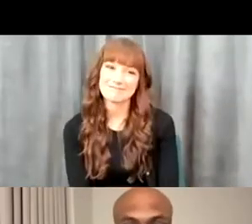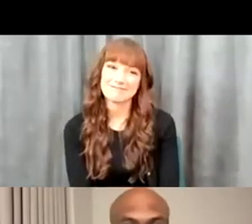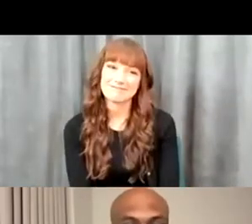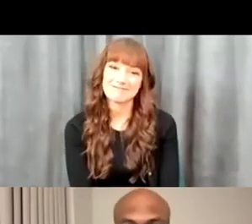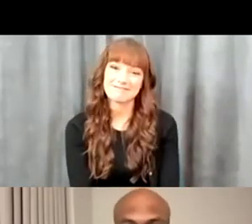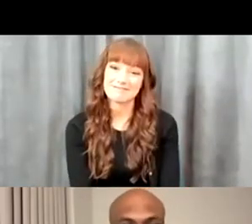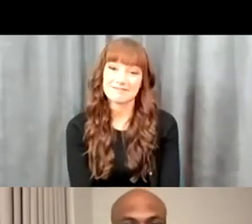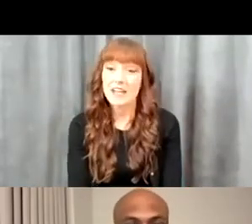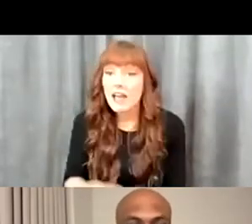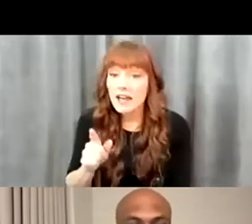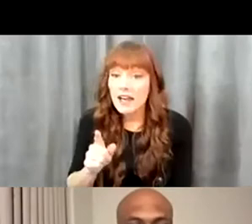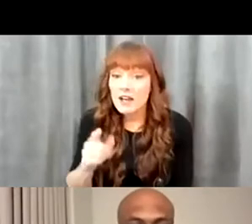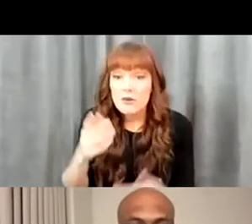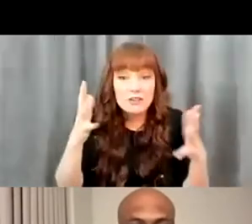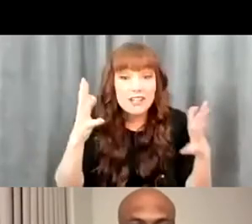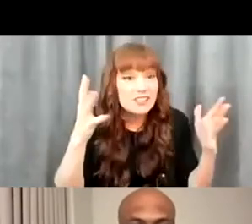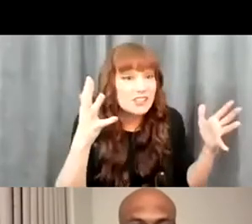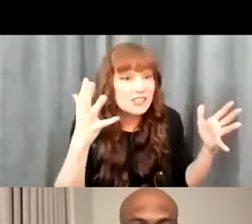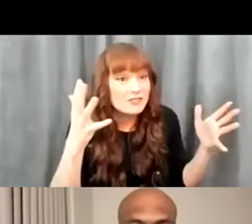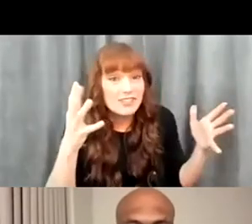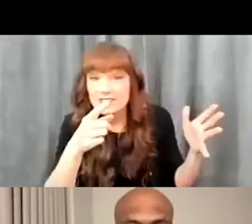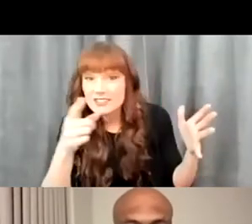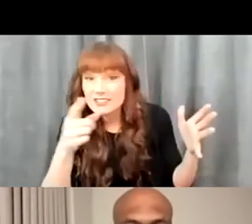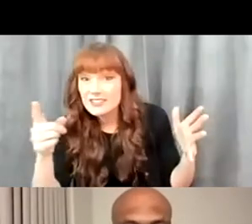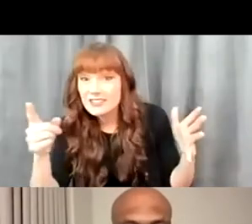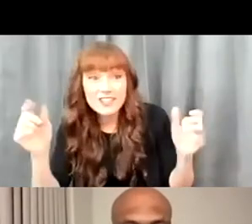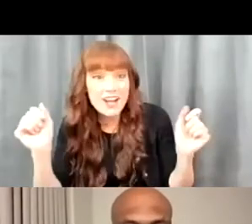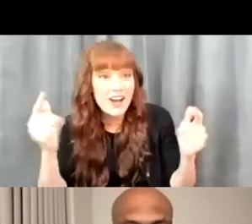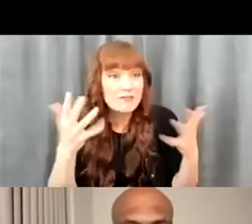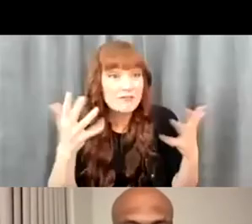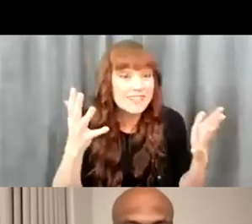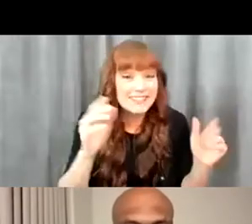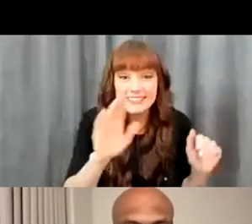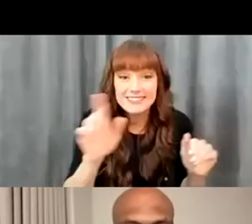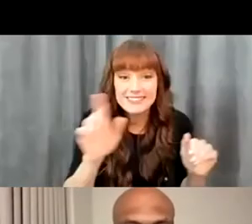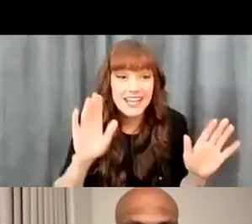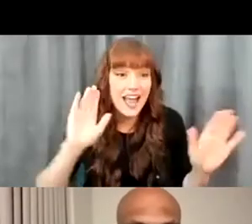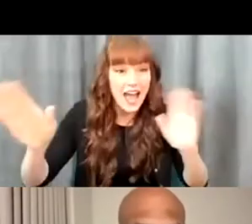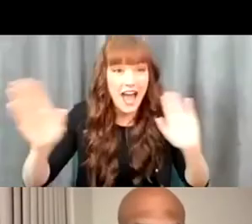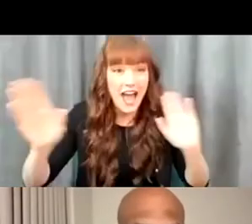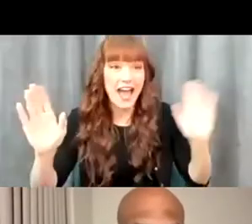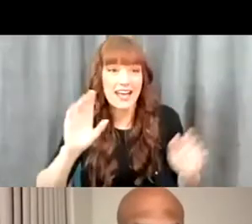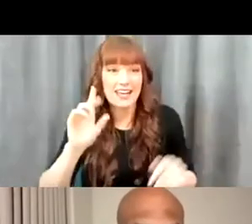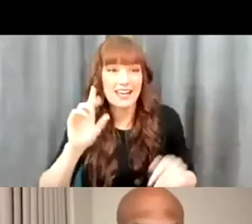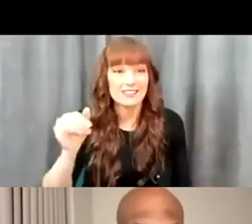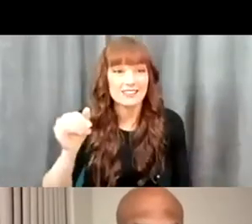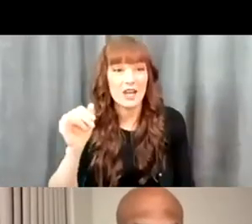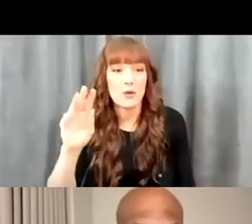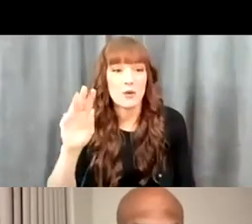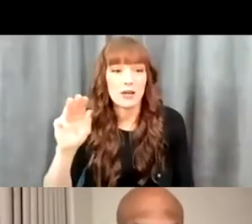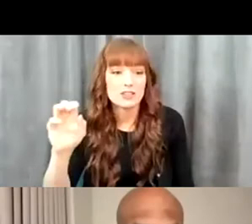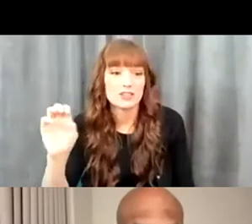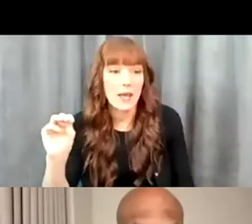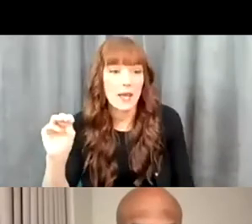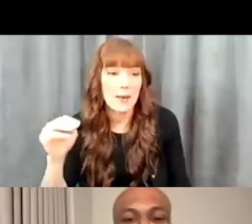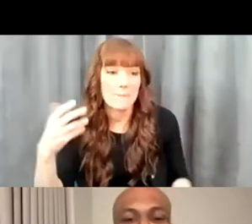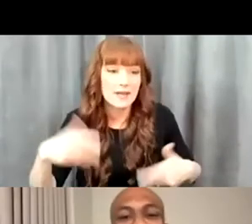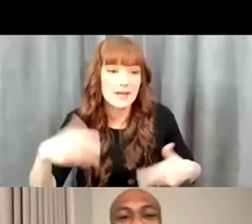Did we get everybody? WhySham? Did we get you? Hello, I'm DJ WhySham, and I'm DJ WhySham.